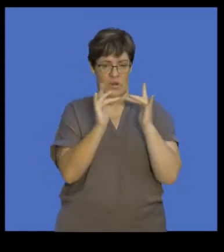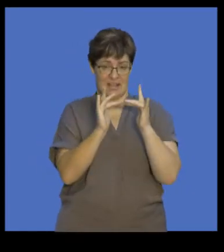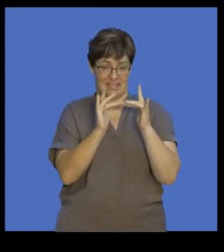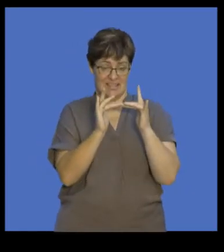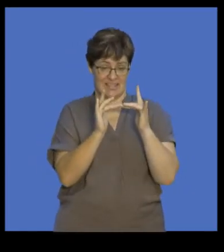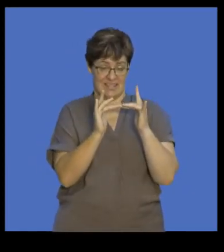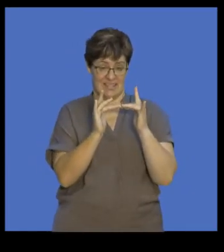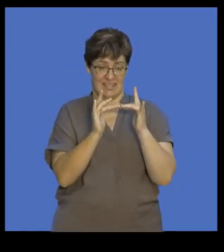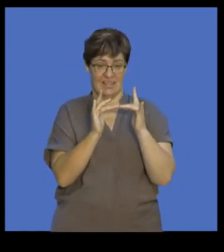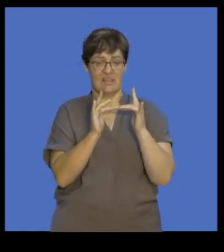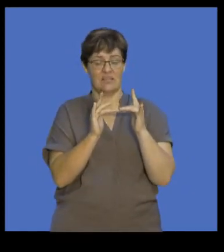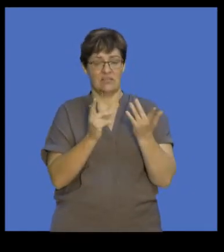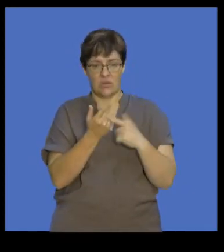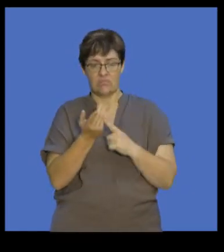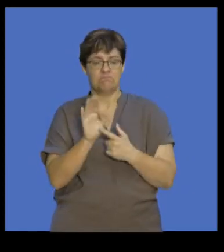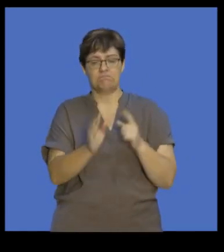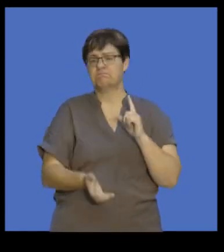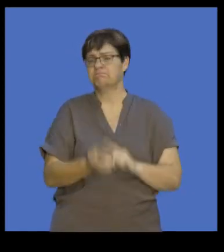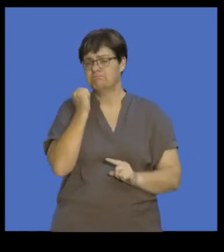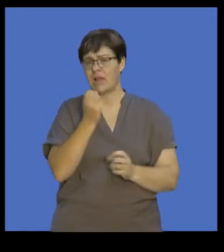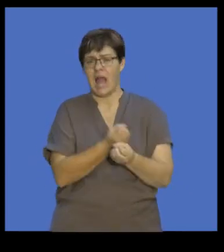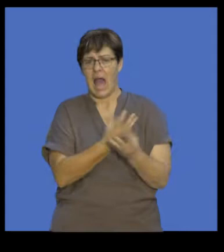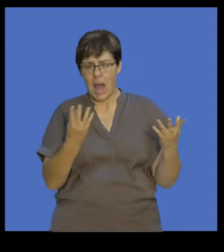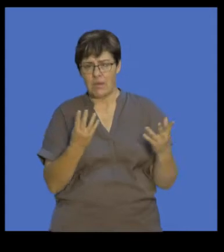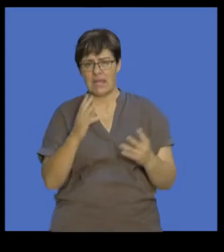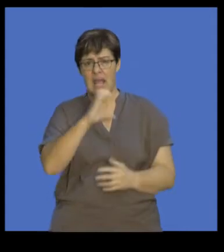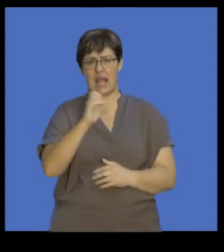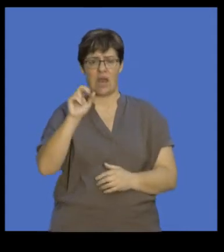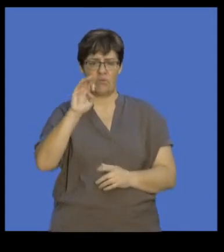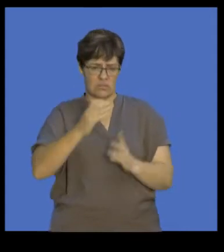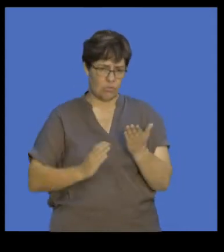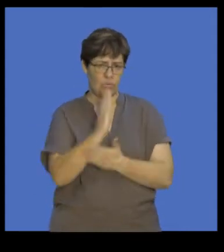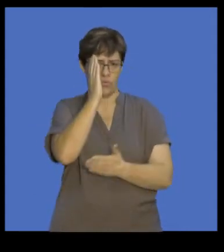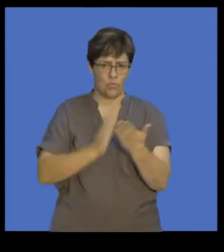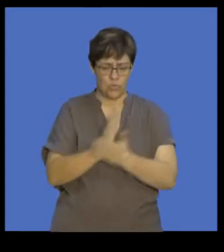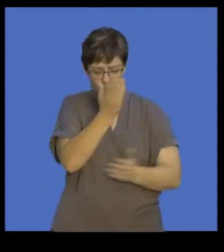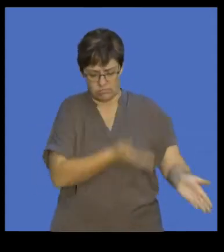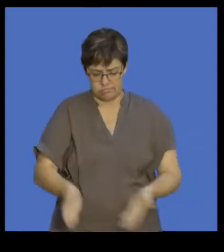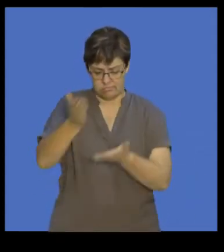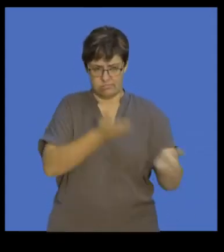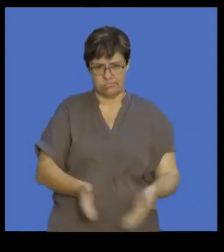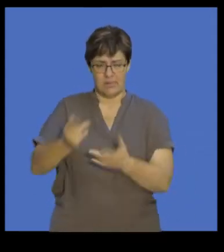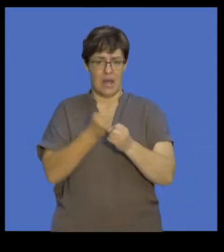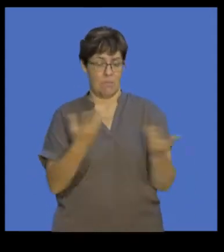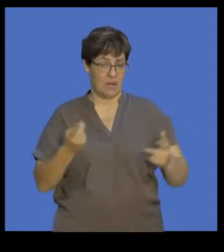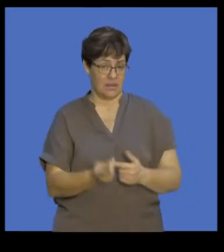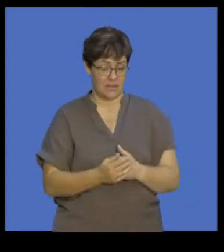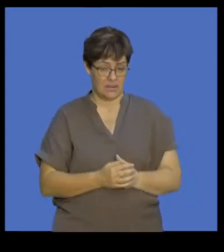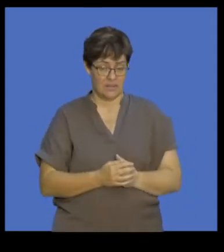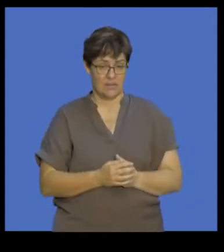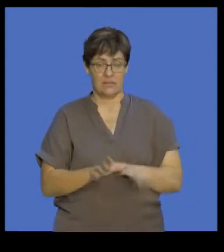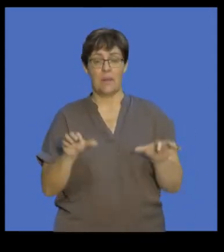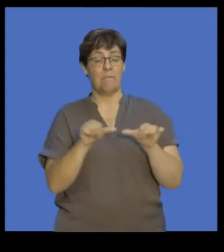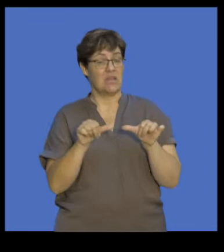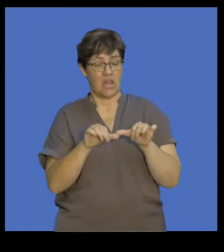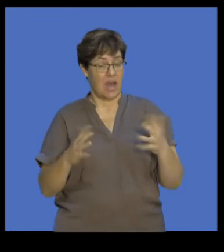a point in a circuit just to determine how much current passes through. So the measurement of